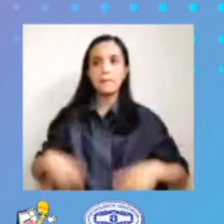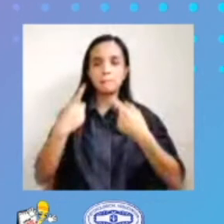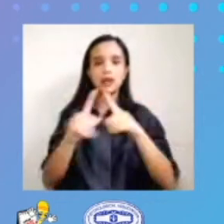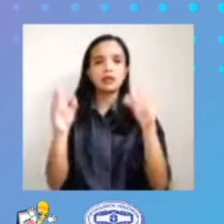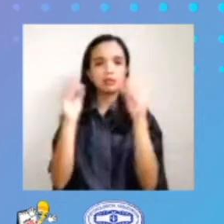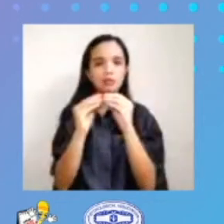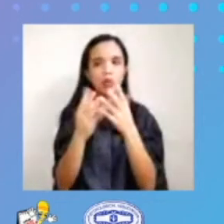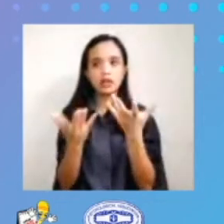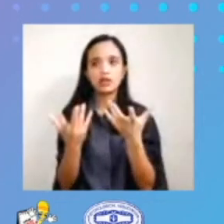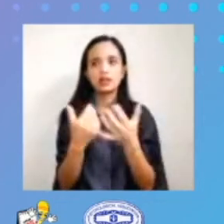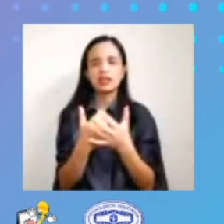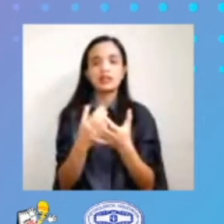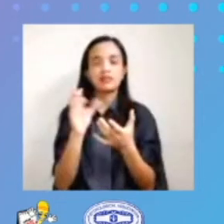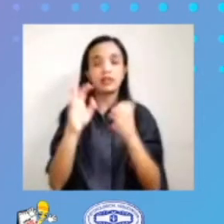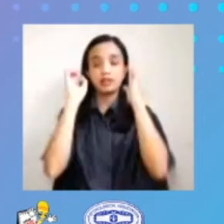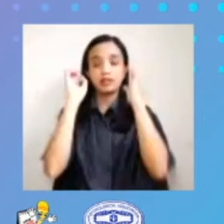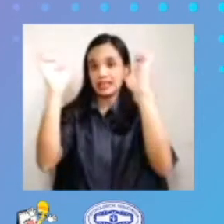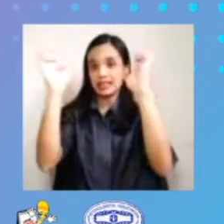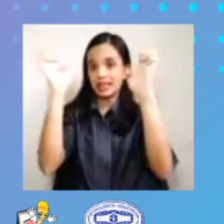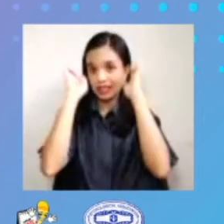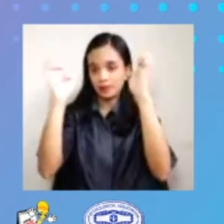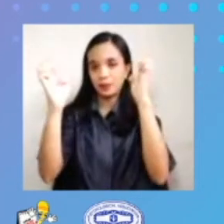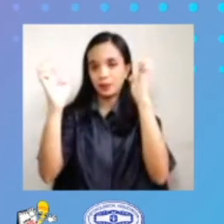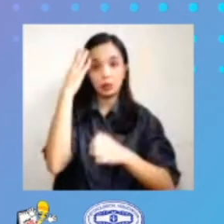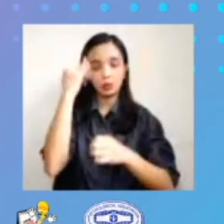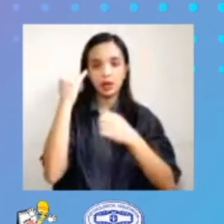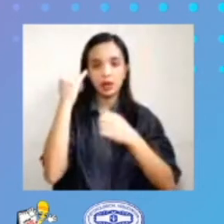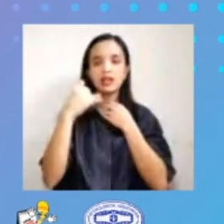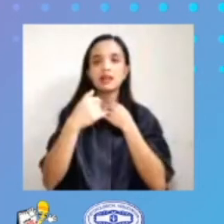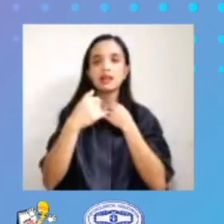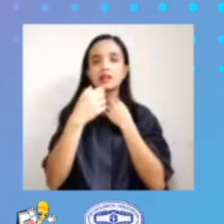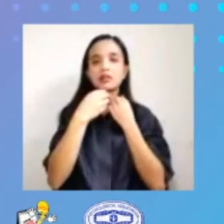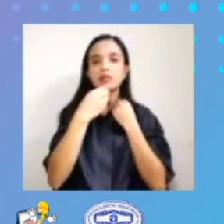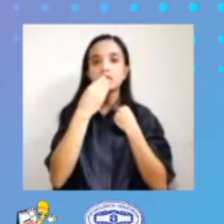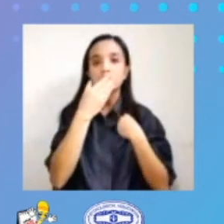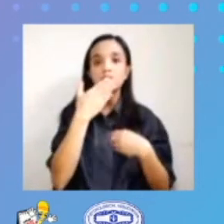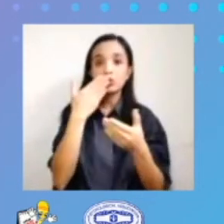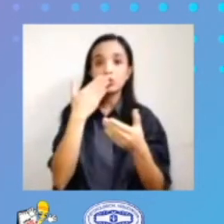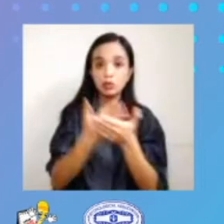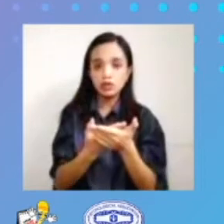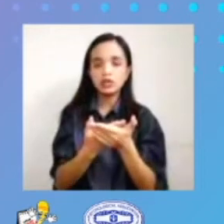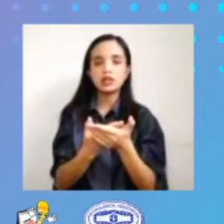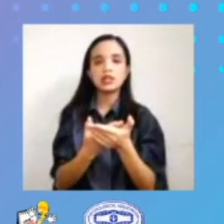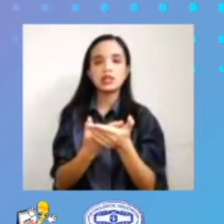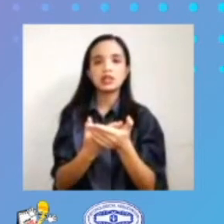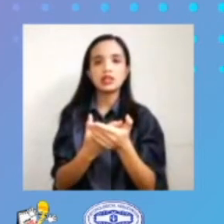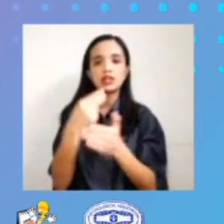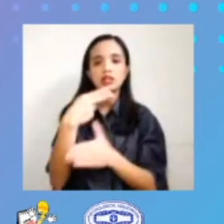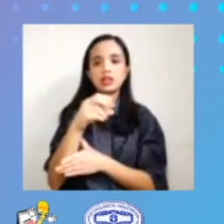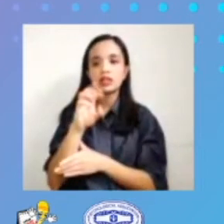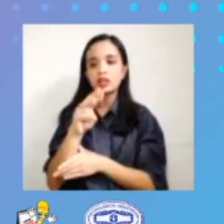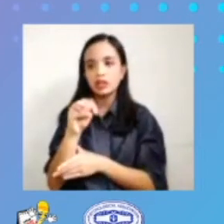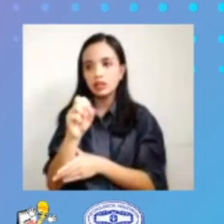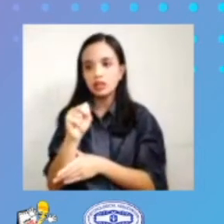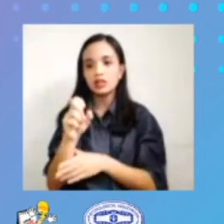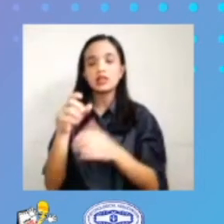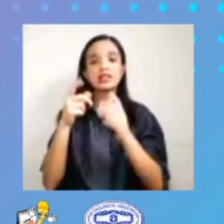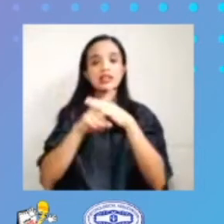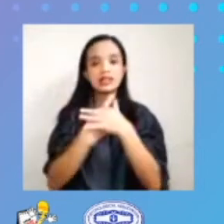ngayon. How do we reconcile #body positivity and exercising? Right now, there